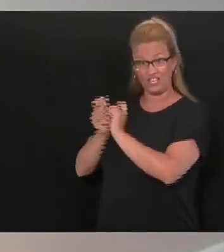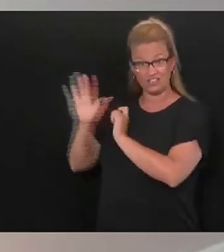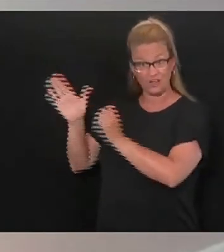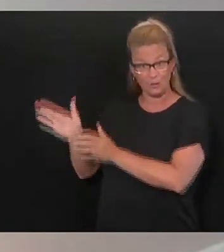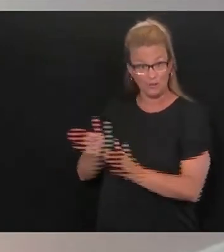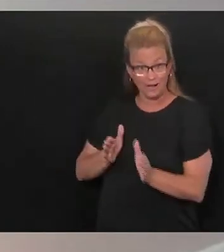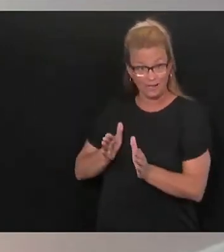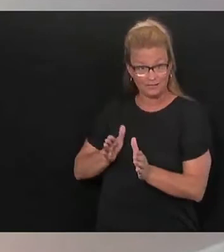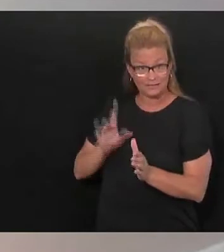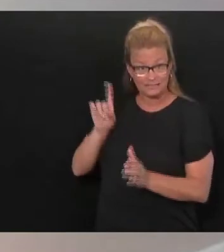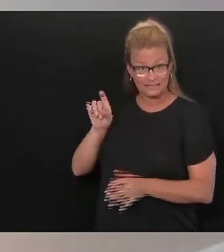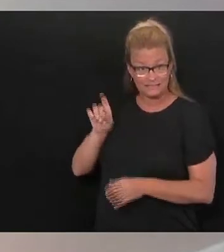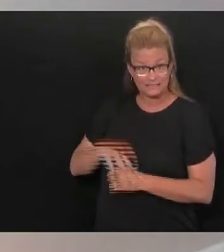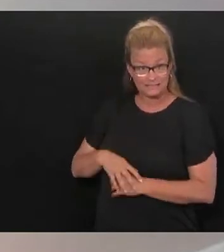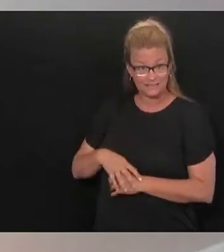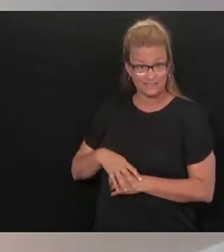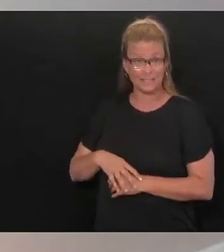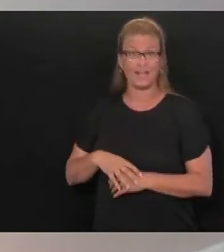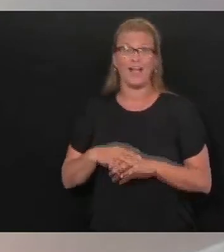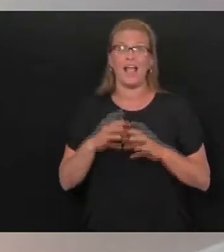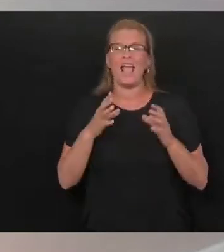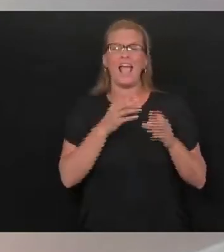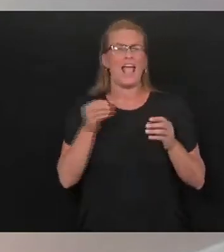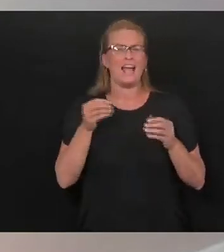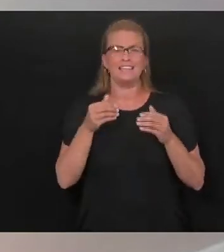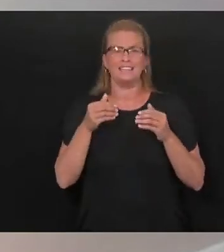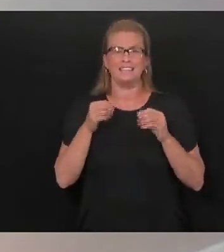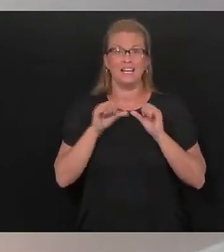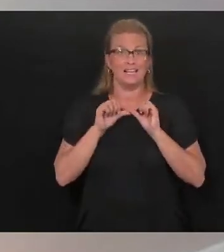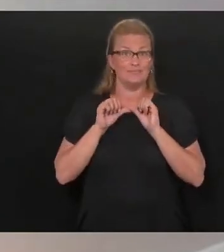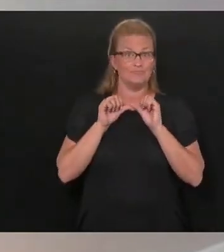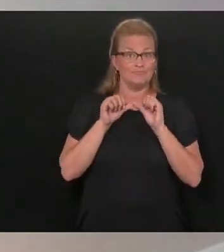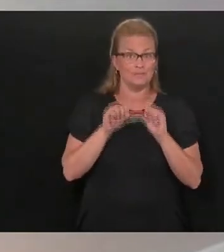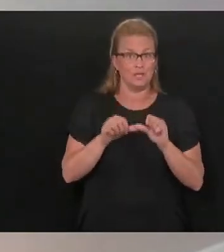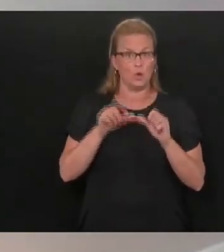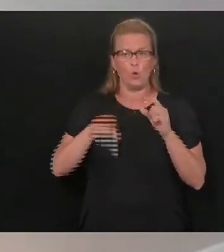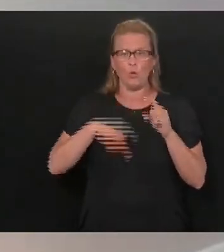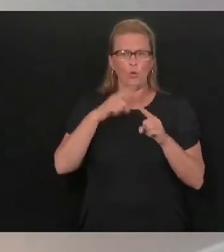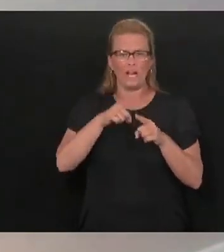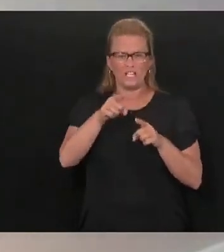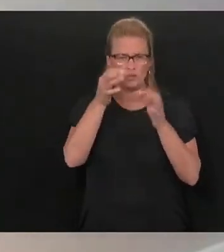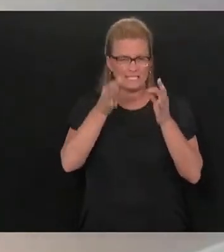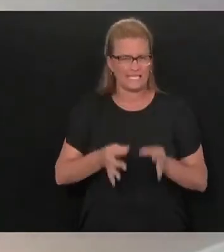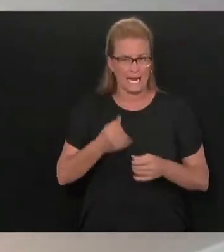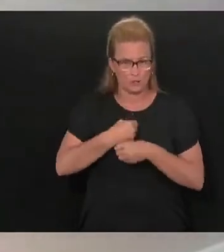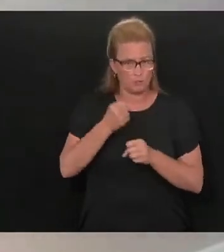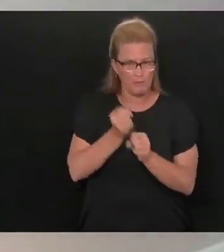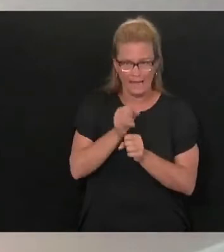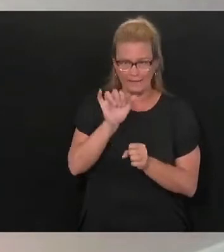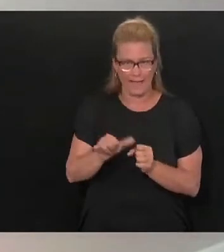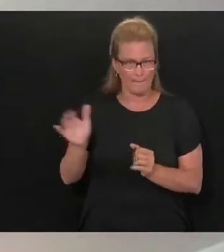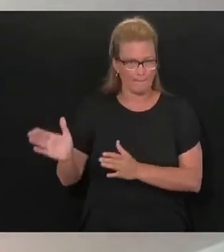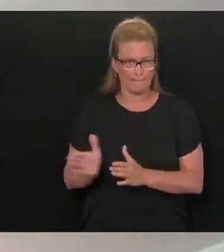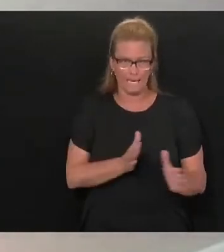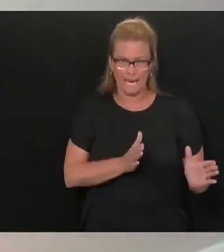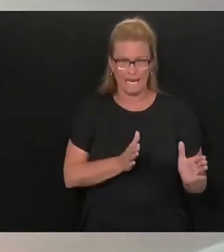I'm wondering how long this latest guidance was in the making. Did it come up on a long call last night,